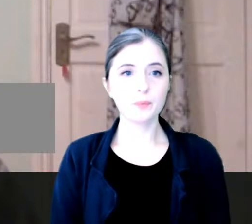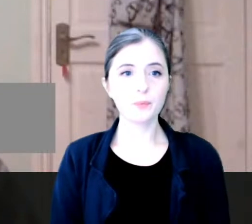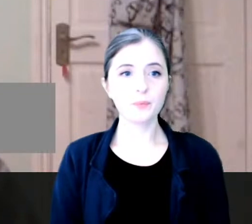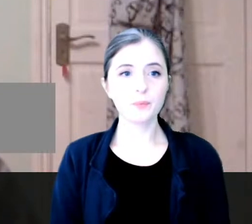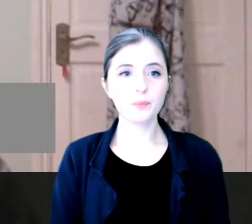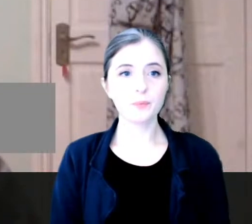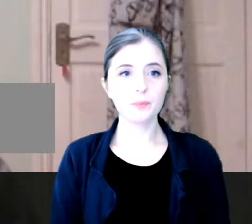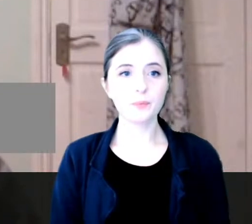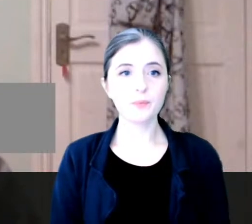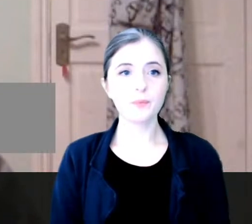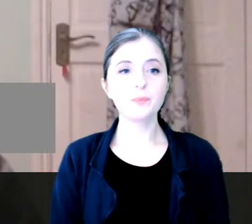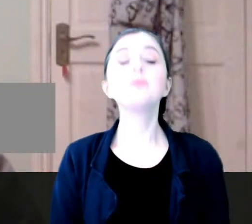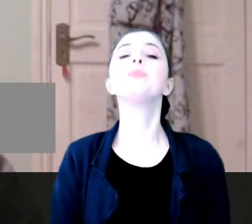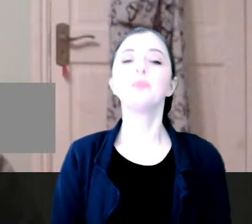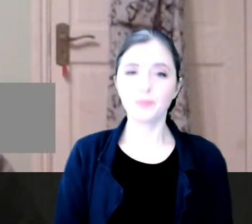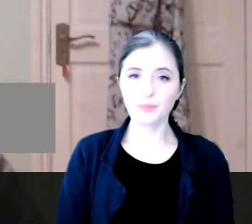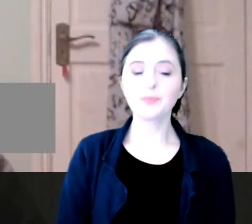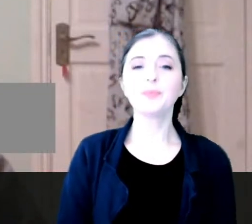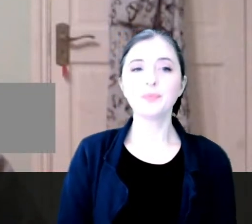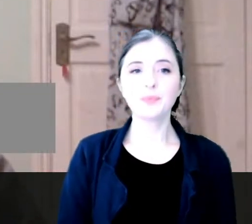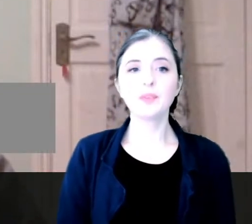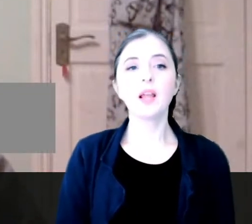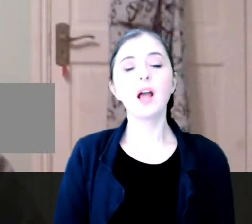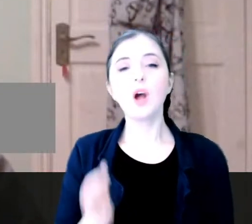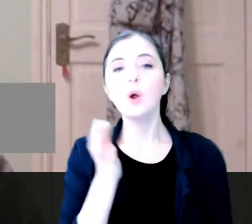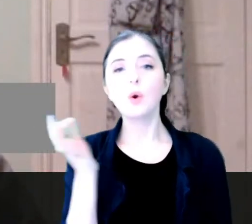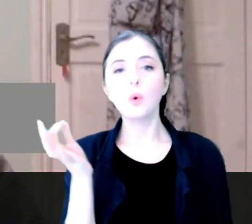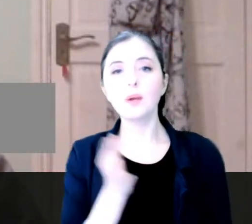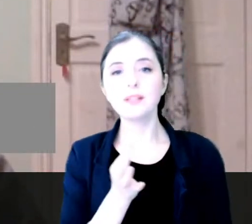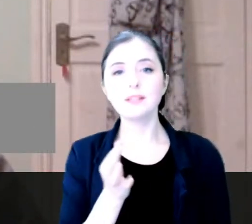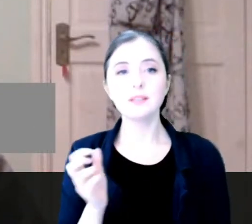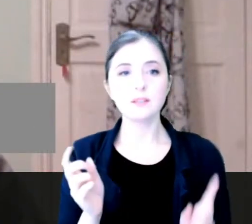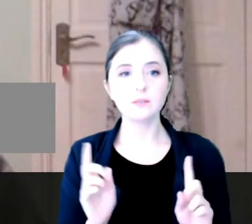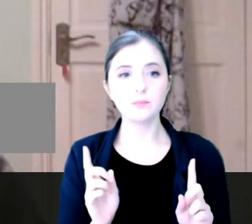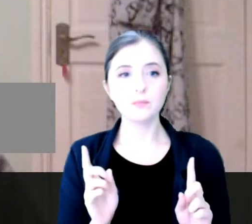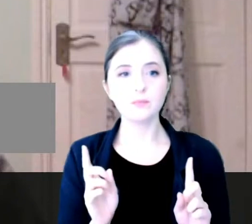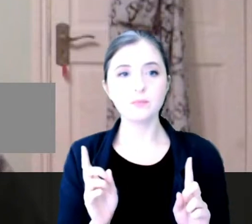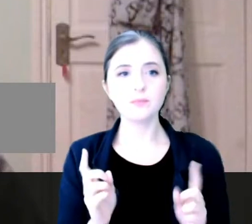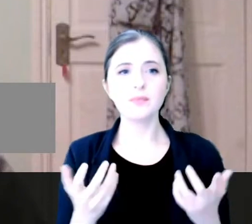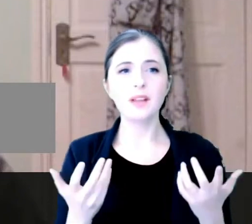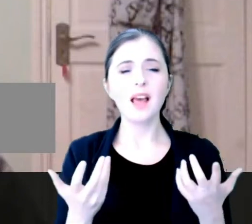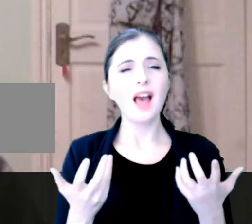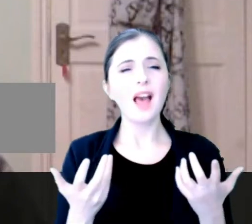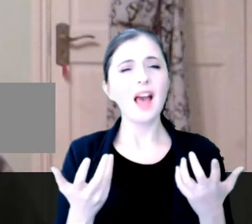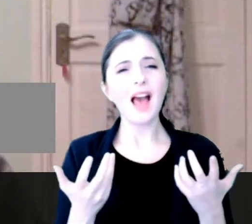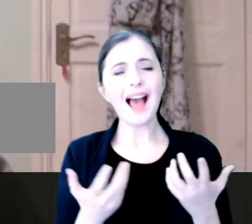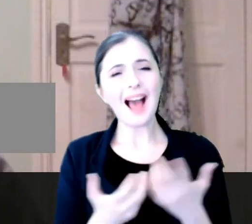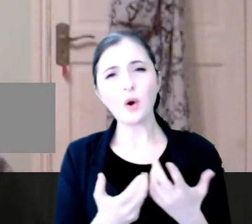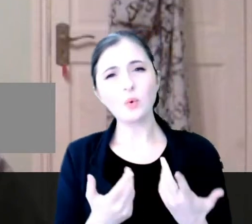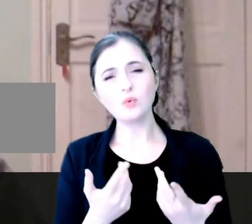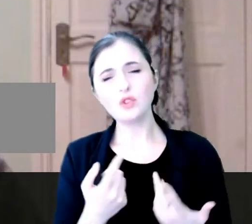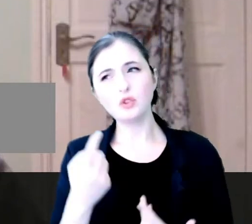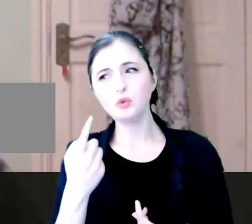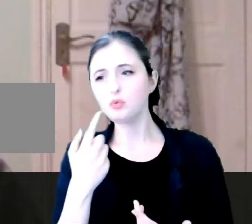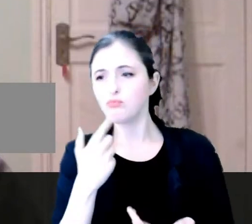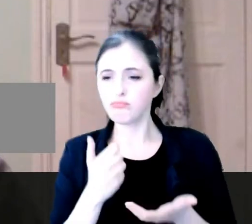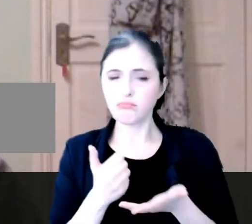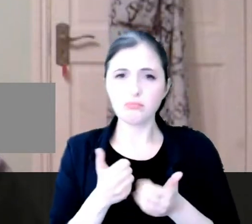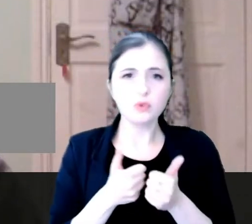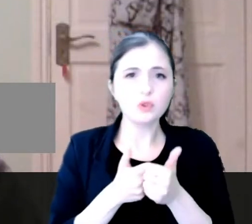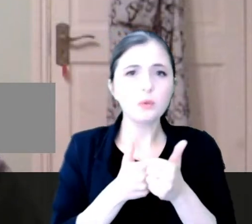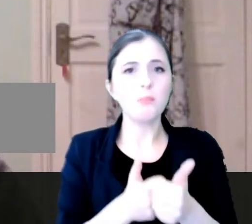Hello, thank you. My question is, how do you intend to support the growing demand for a real green